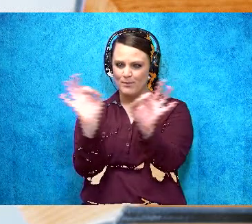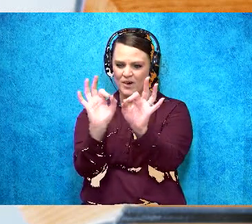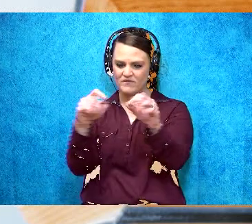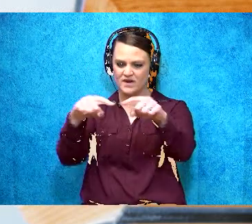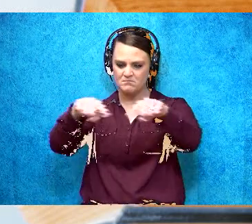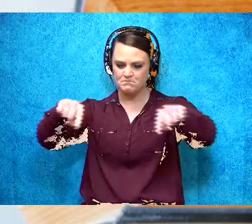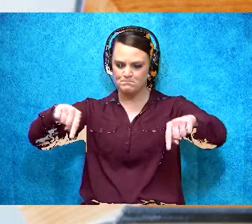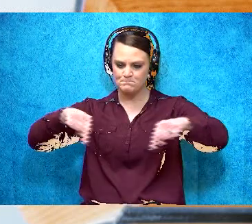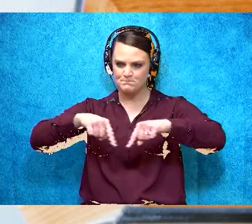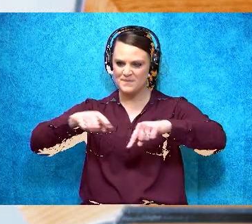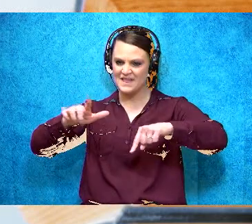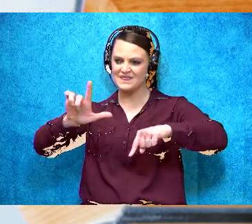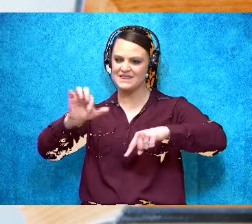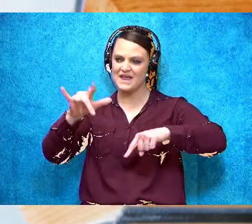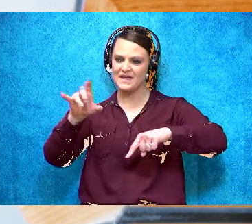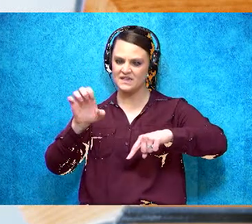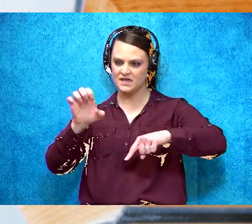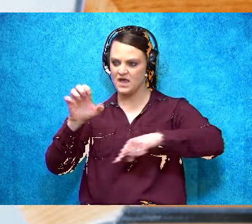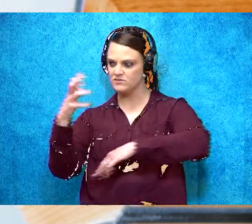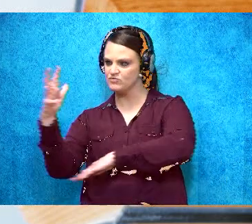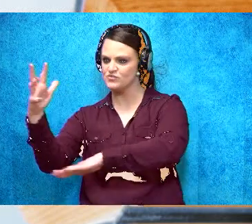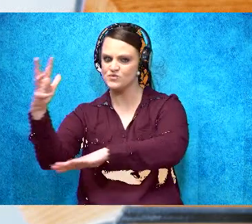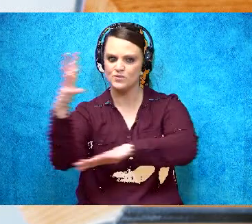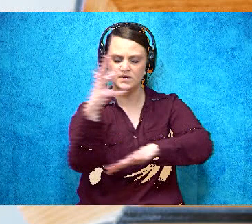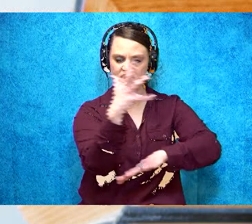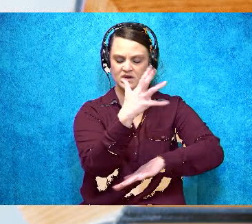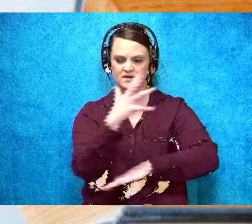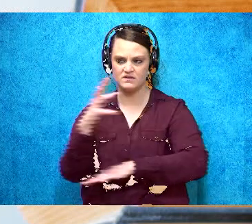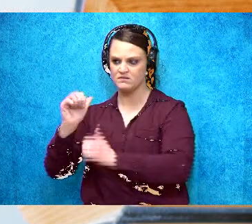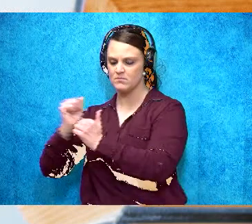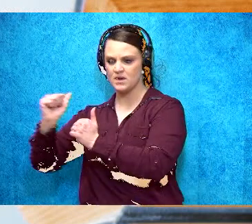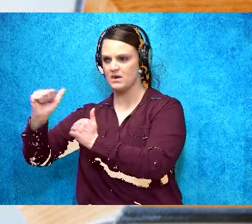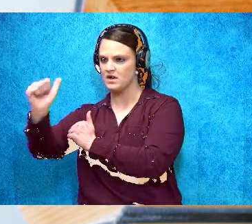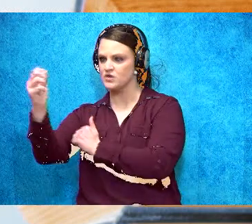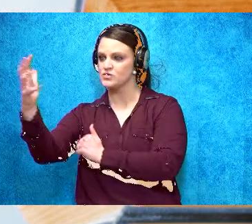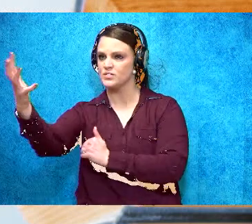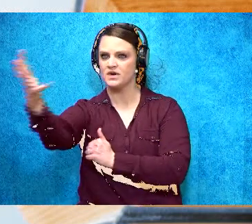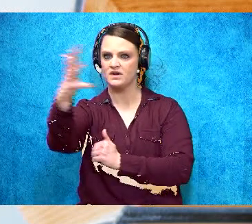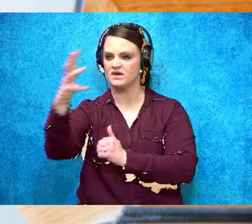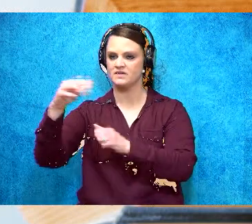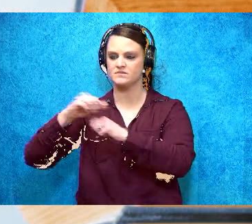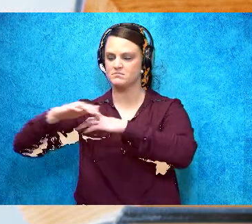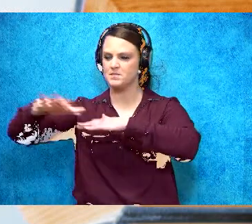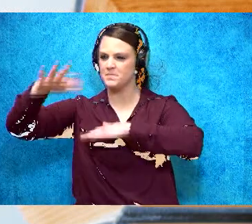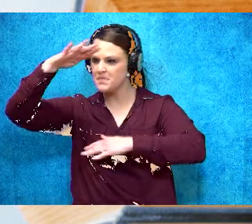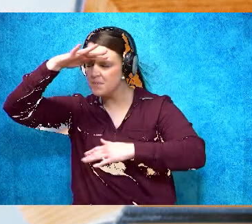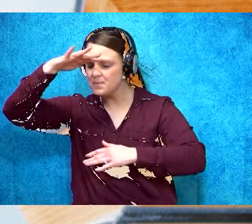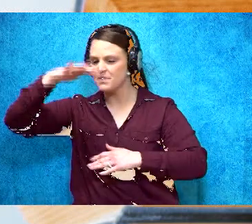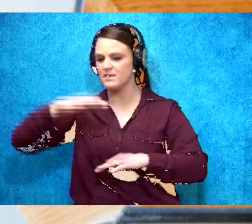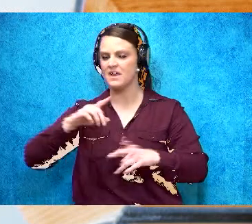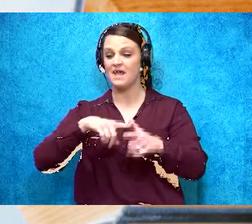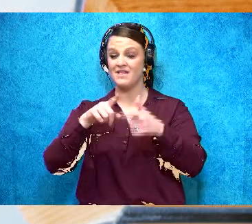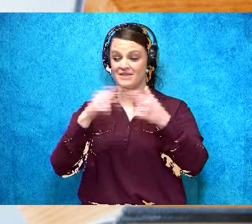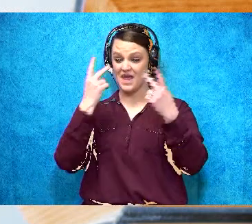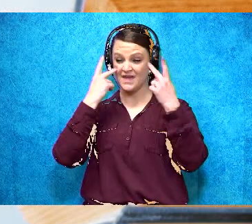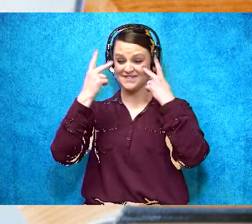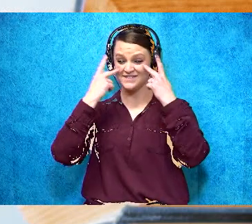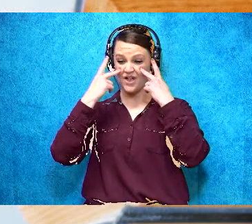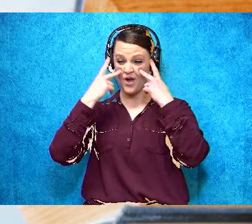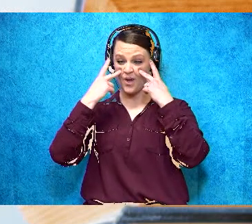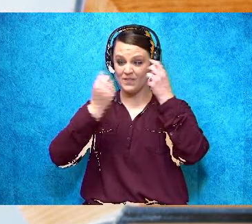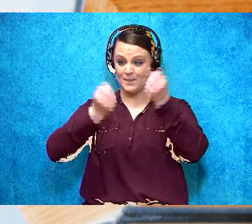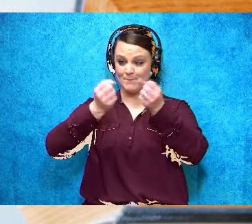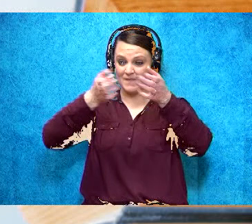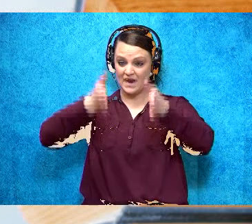lake. Then trees and trees and more trees. And then he saw it, what the pilot must have seen